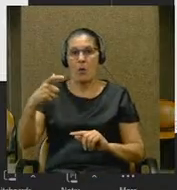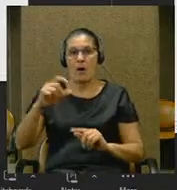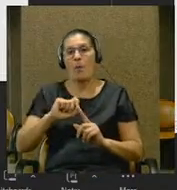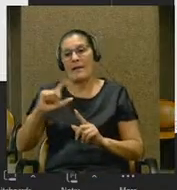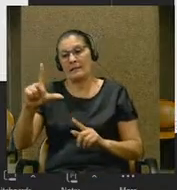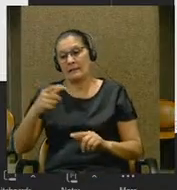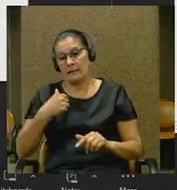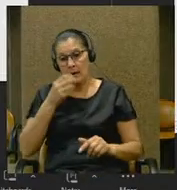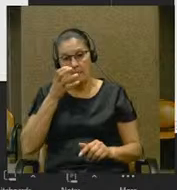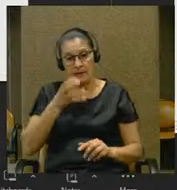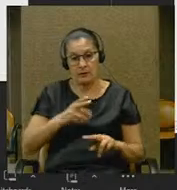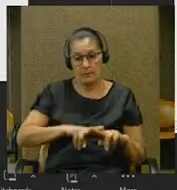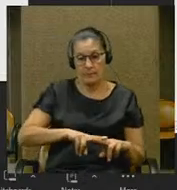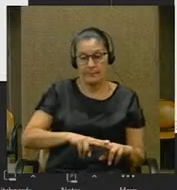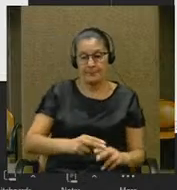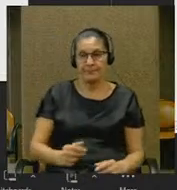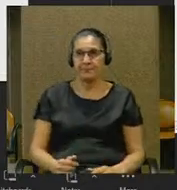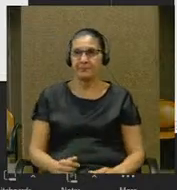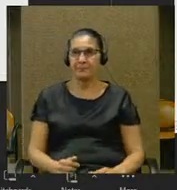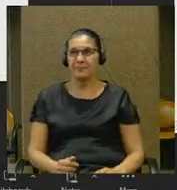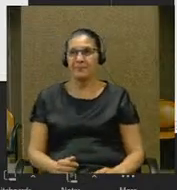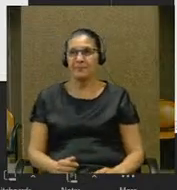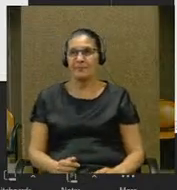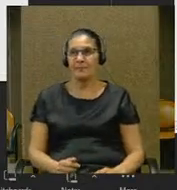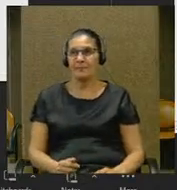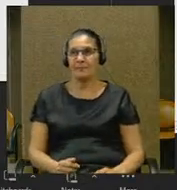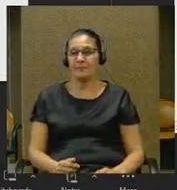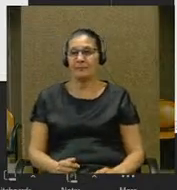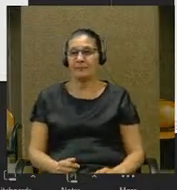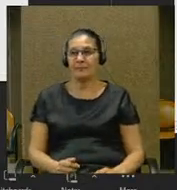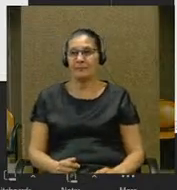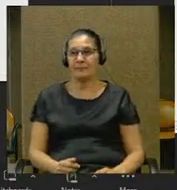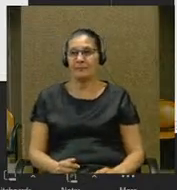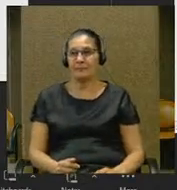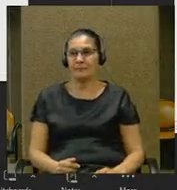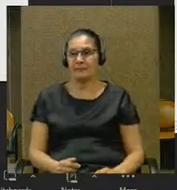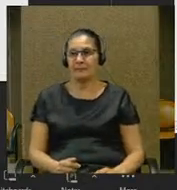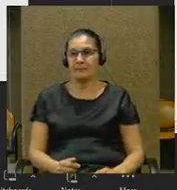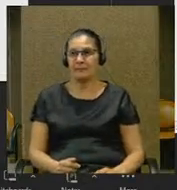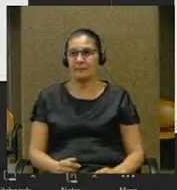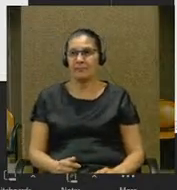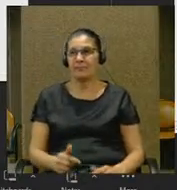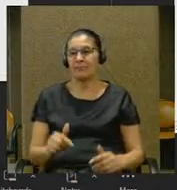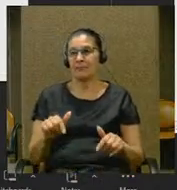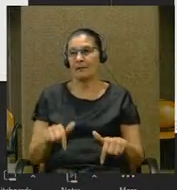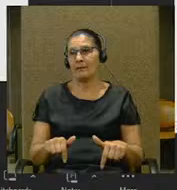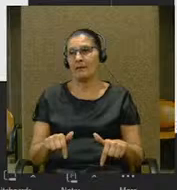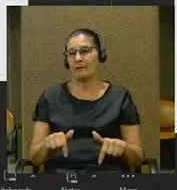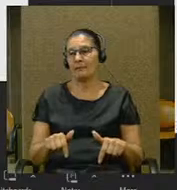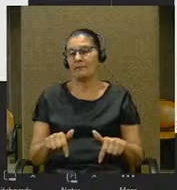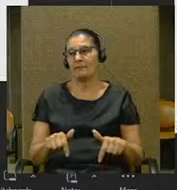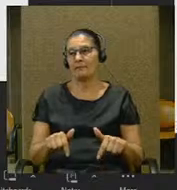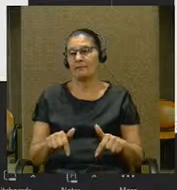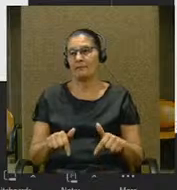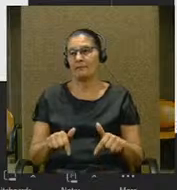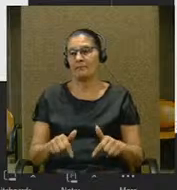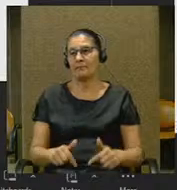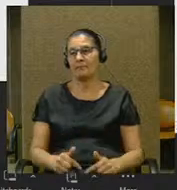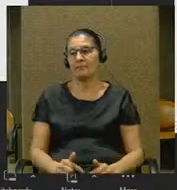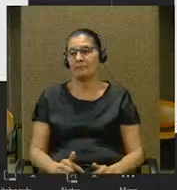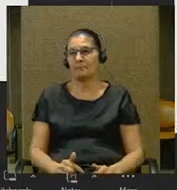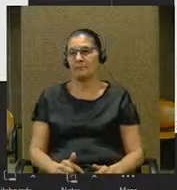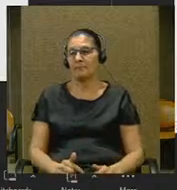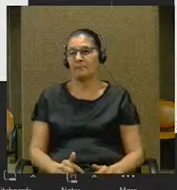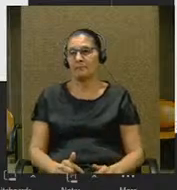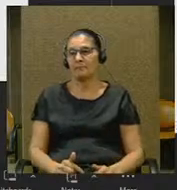As Bo mentioned, naloxone reverses the opioid effect, but it does not